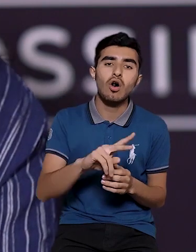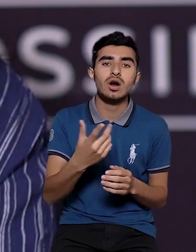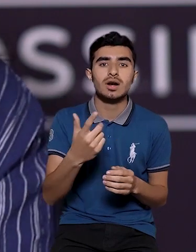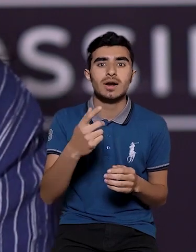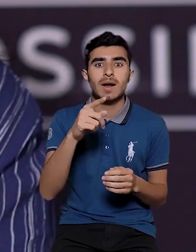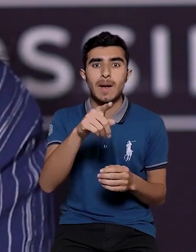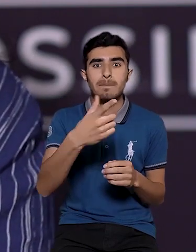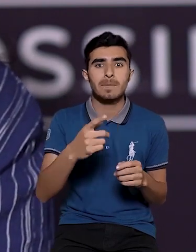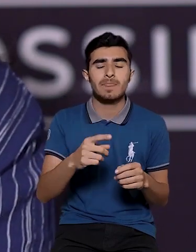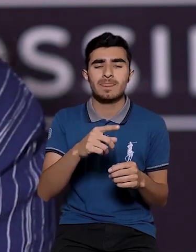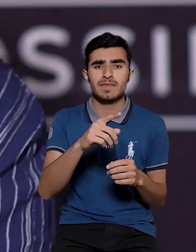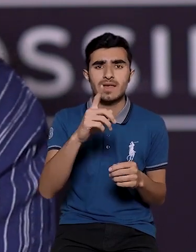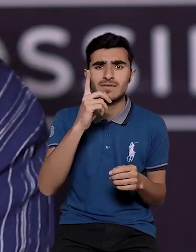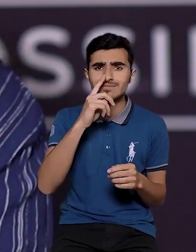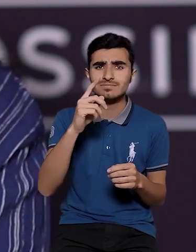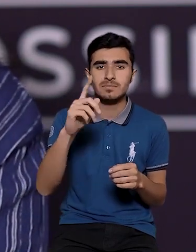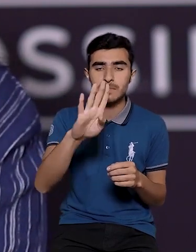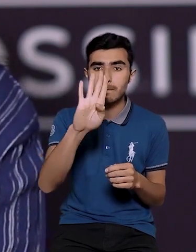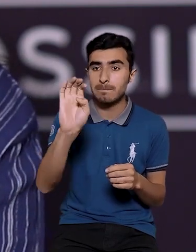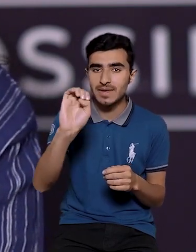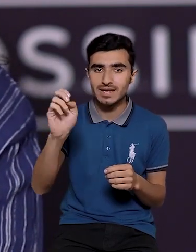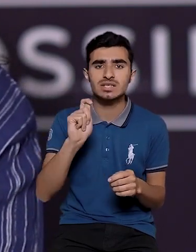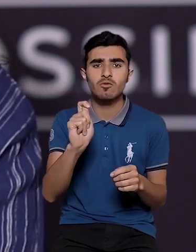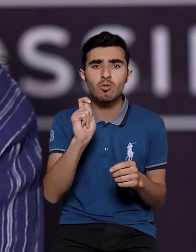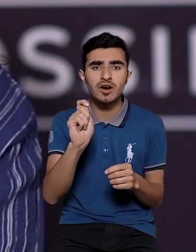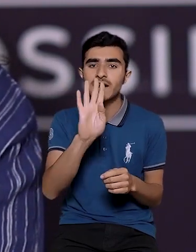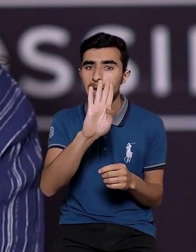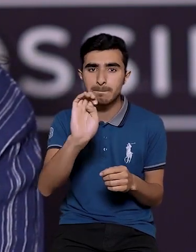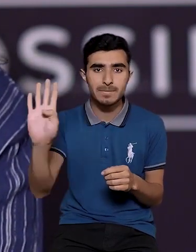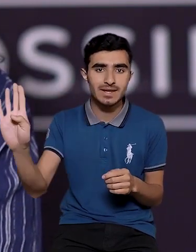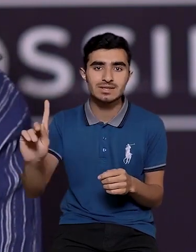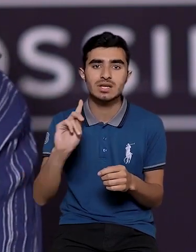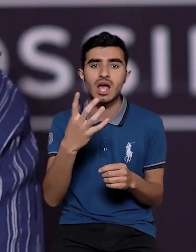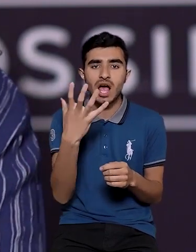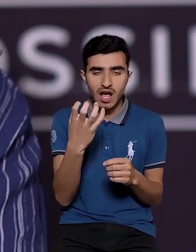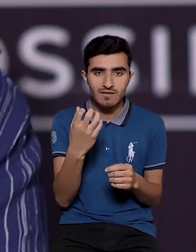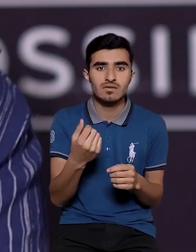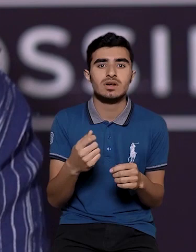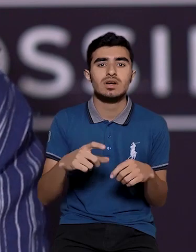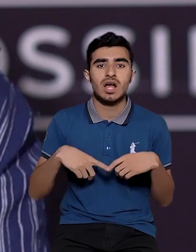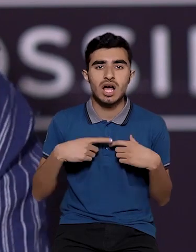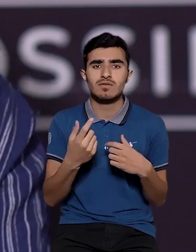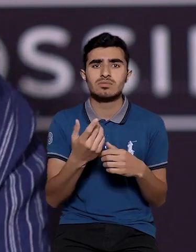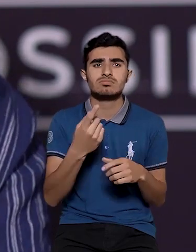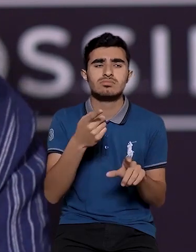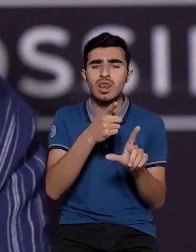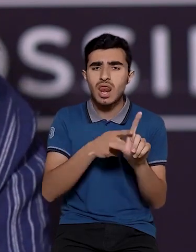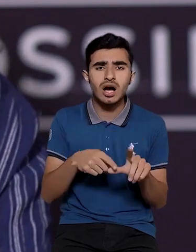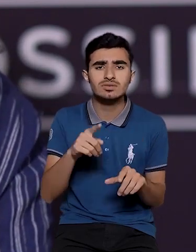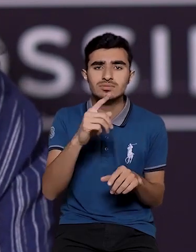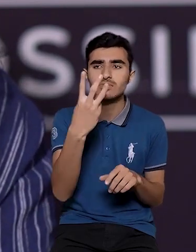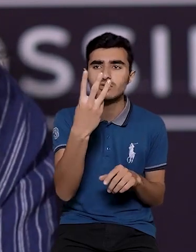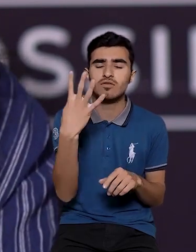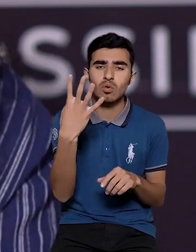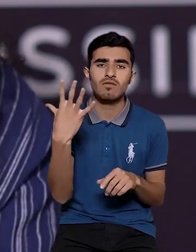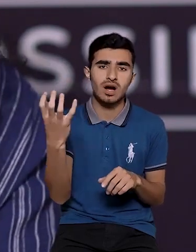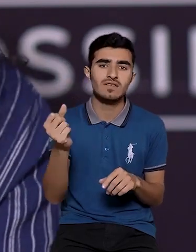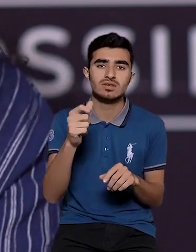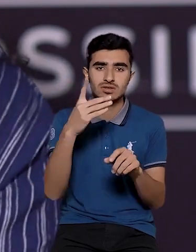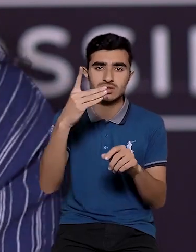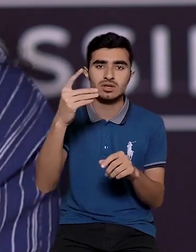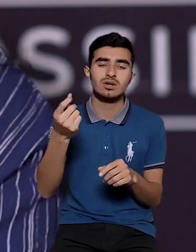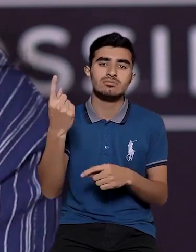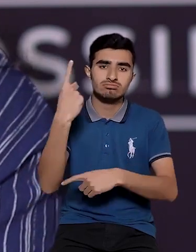these 30 to 40 days, the bees have various jobs in the hive, and the last